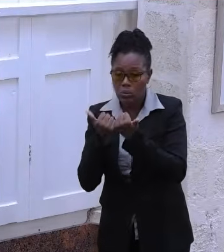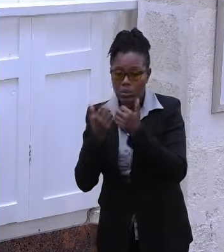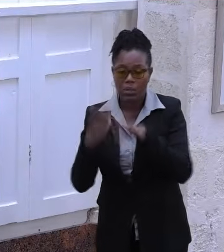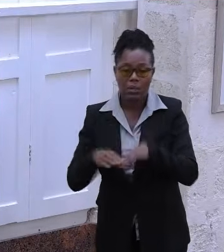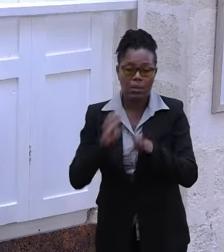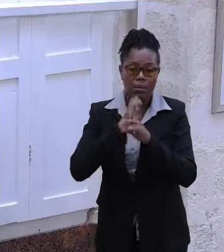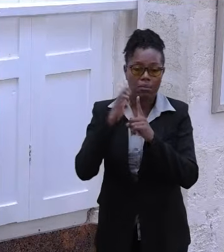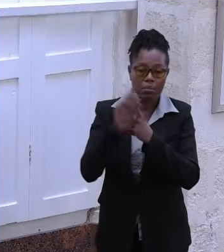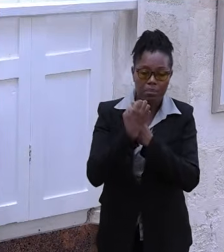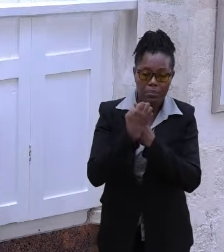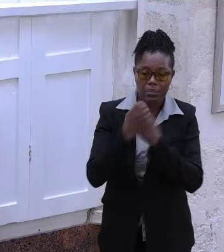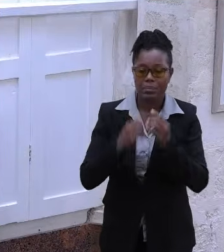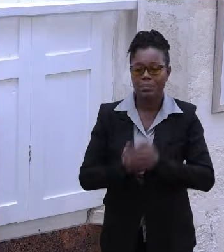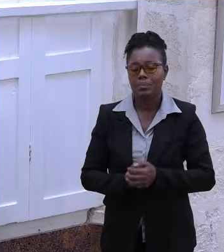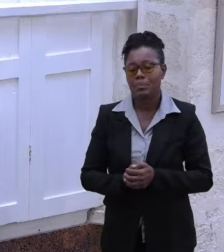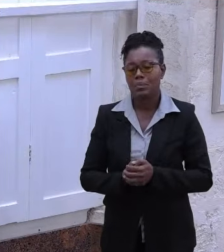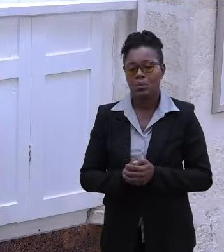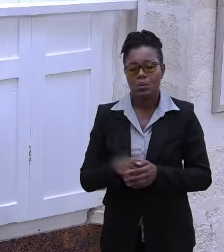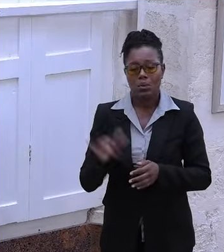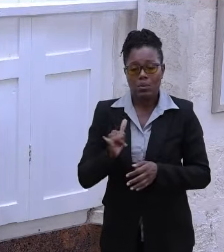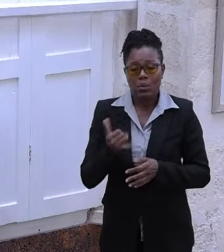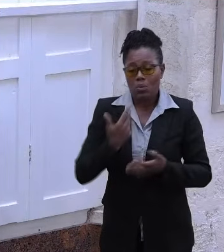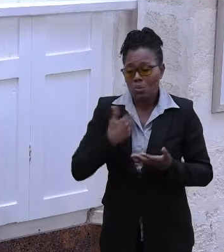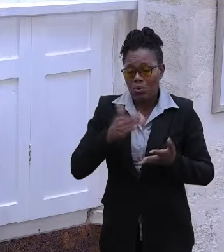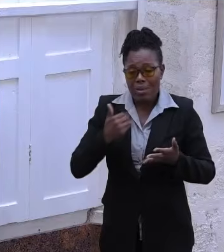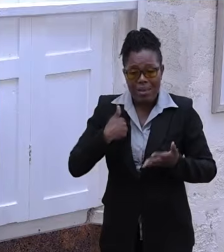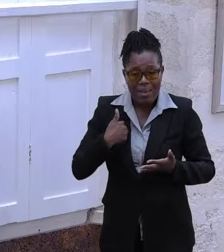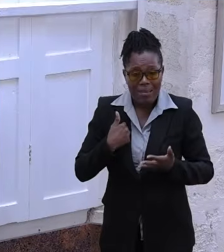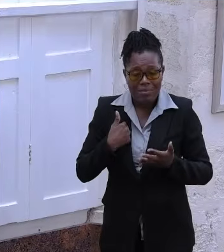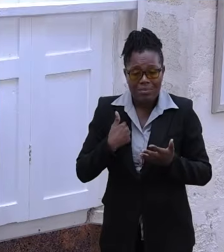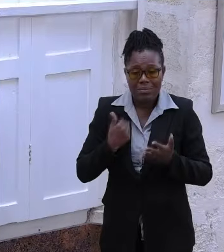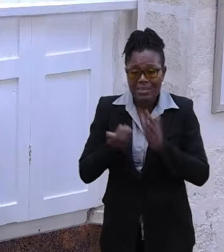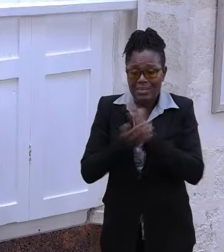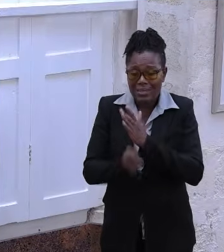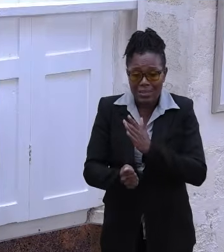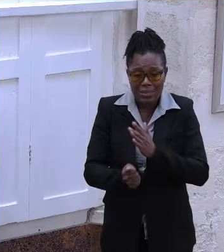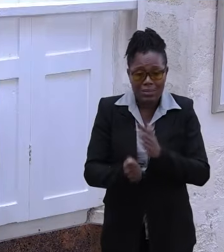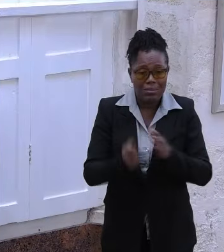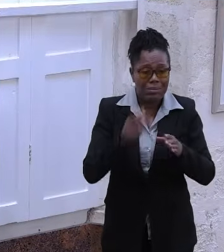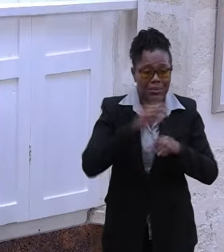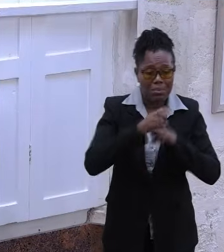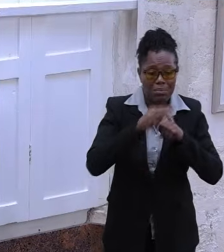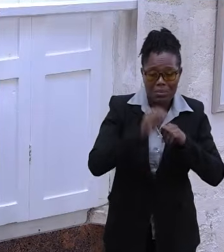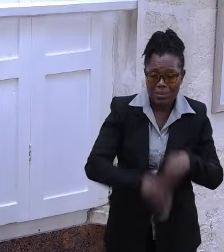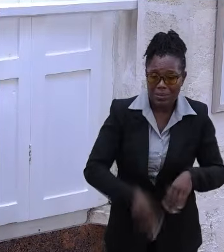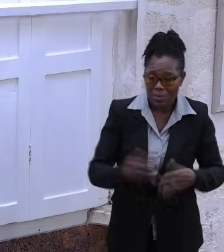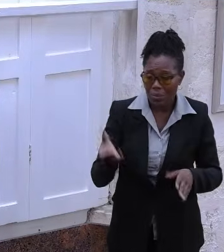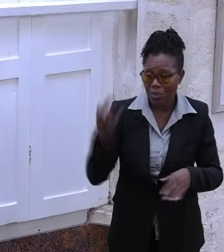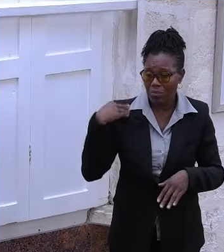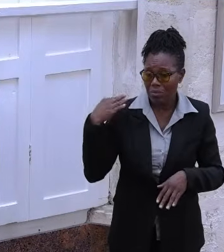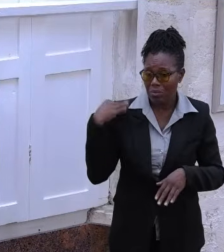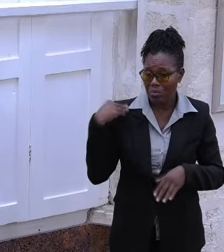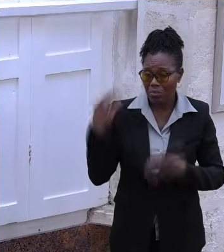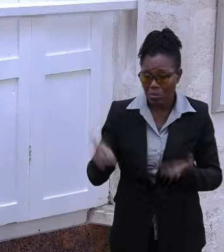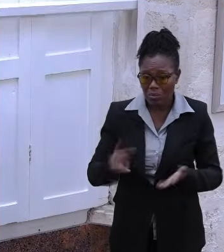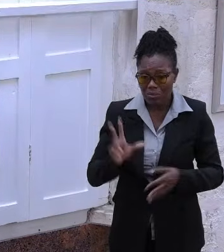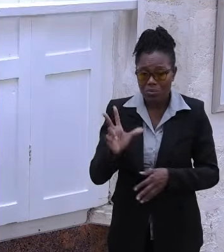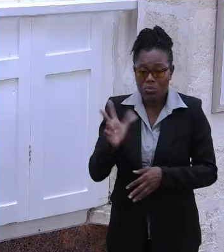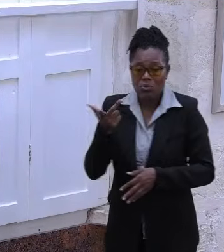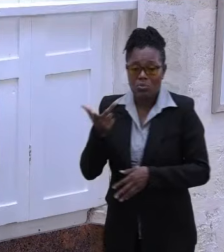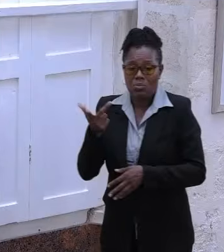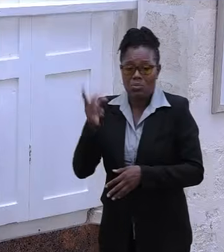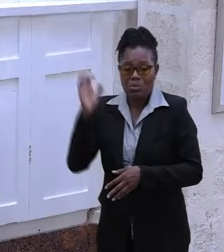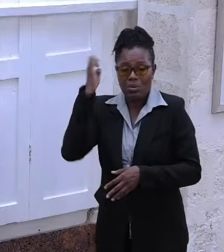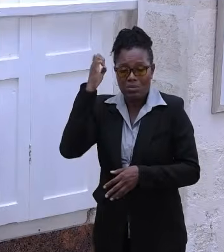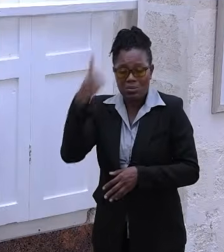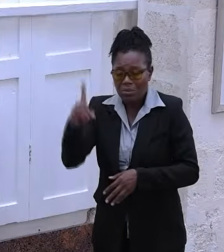environmentally, and we don't have these skills. We heard it from the minister who has responsibility for tertiary education. We don't have the skill